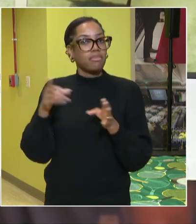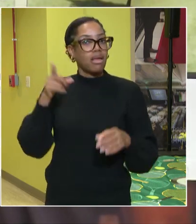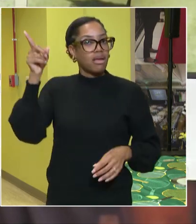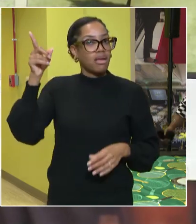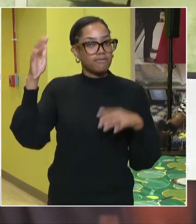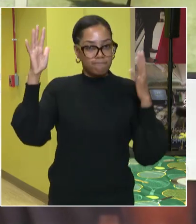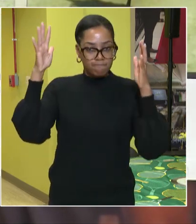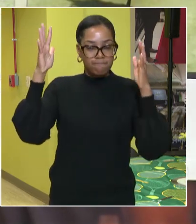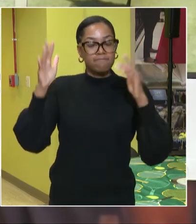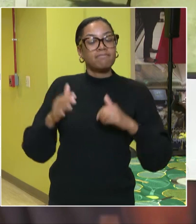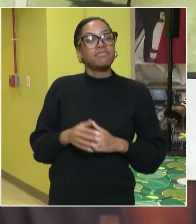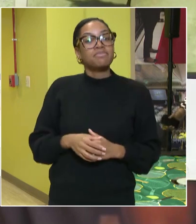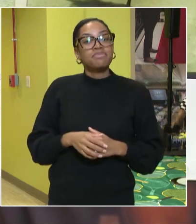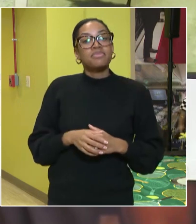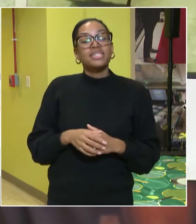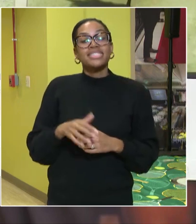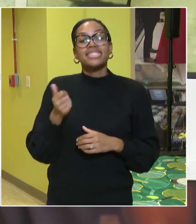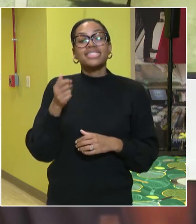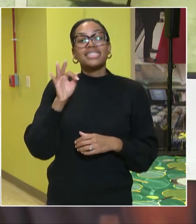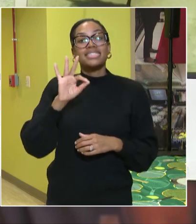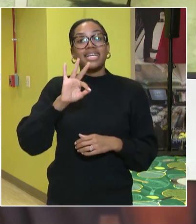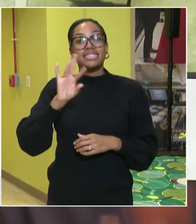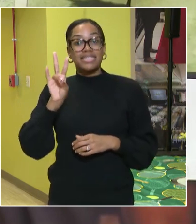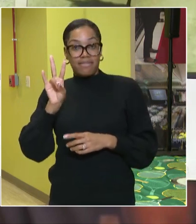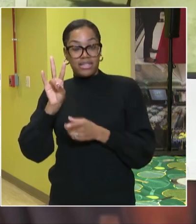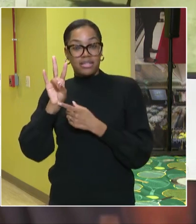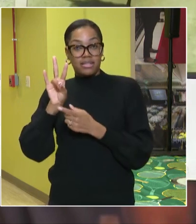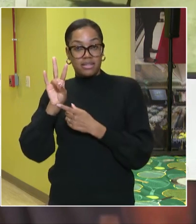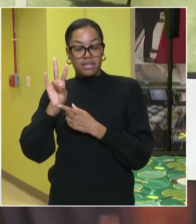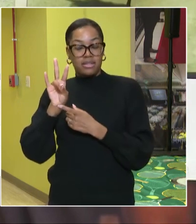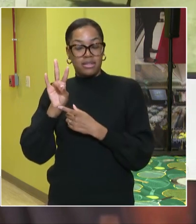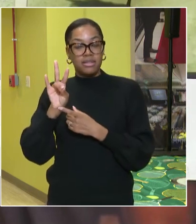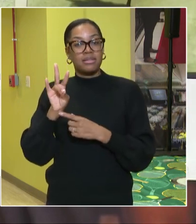In 1997, Mayor